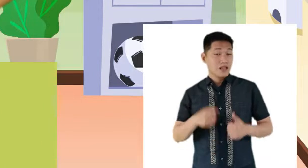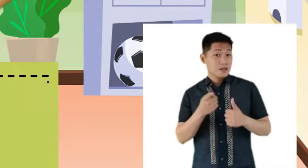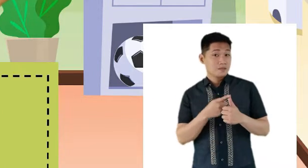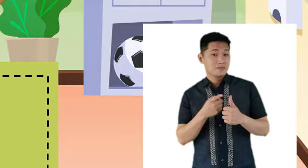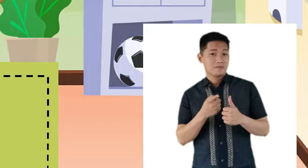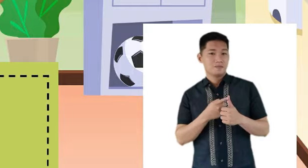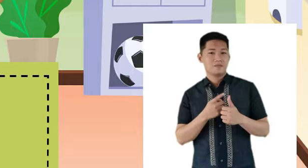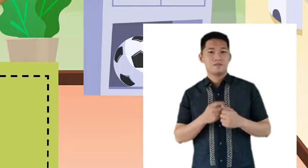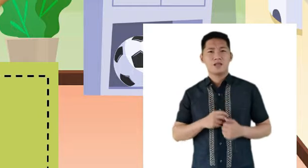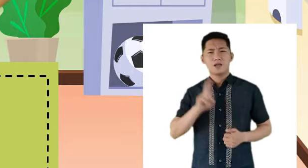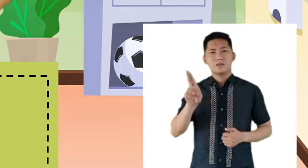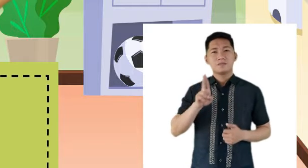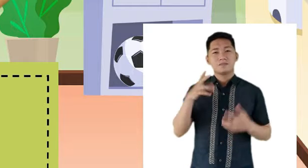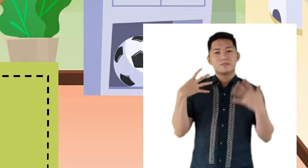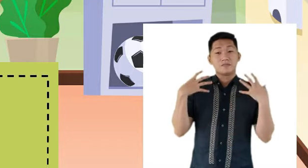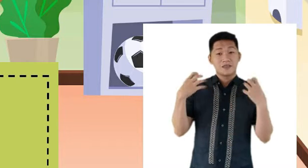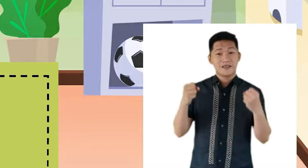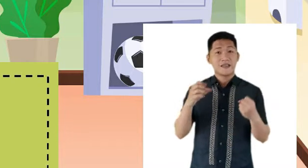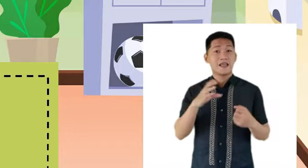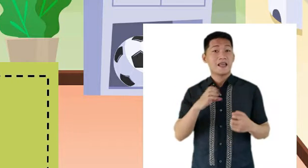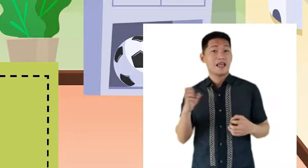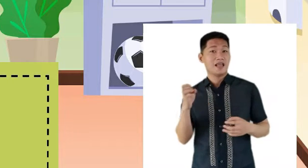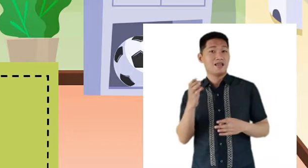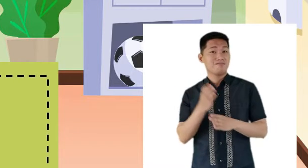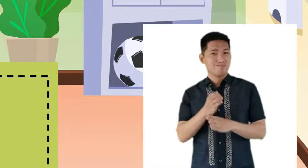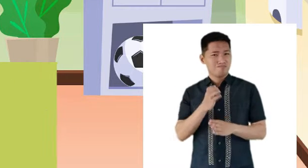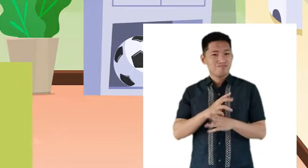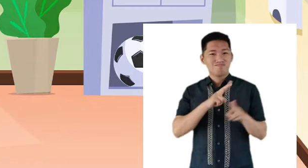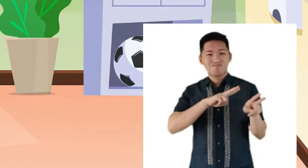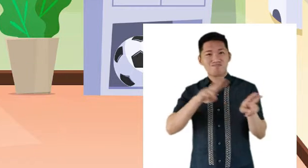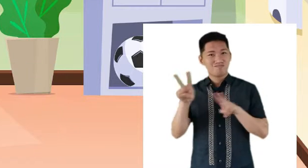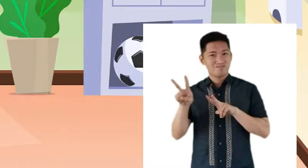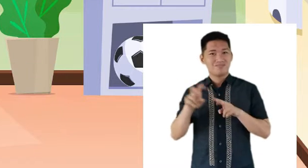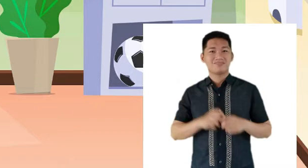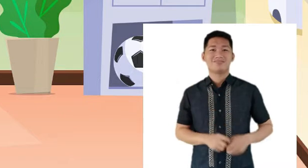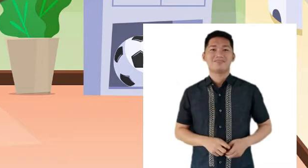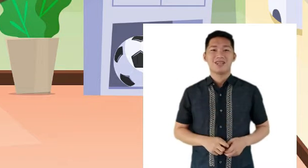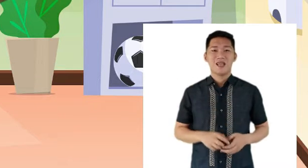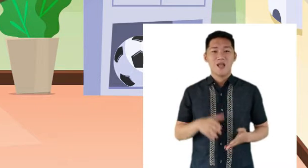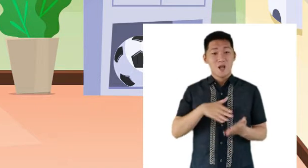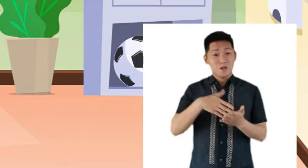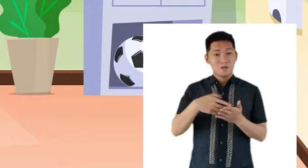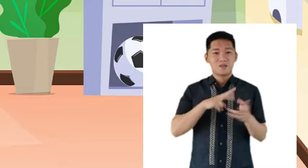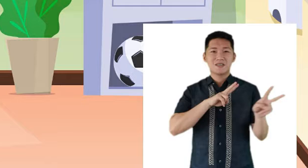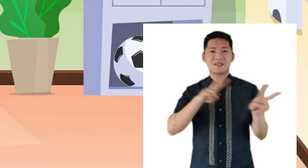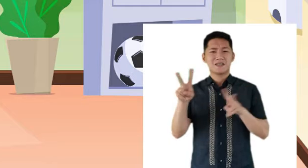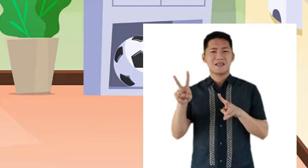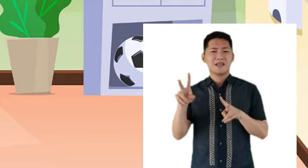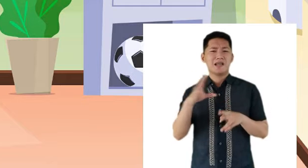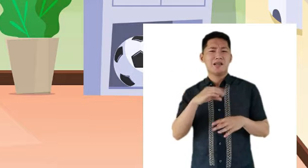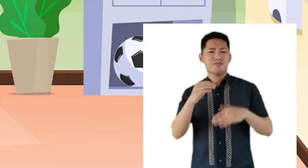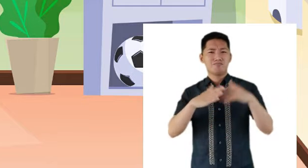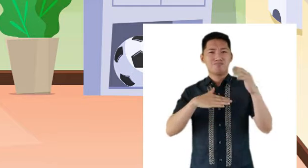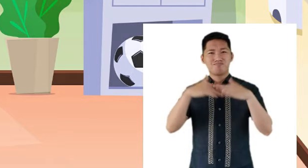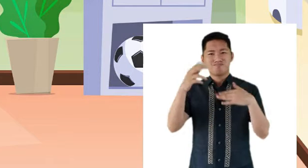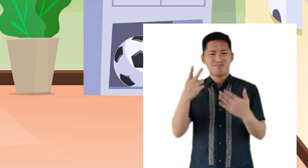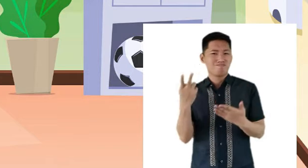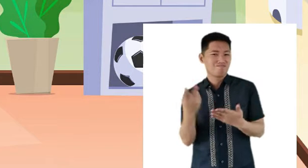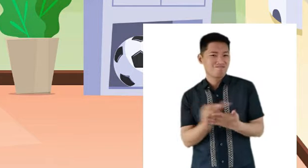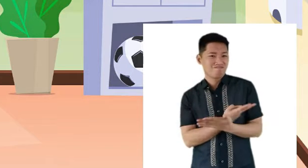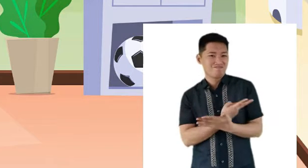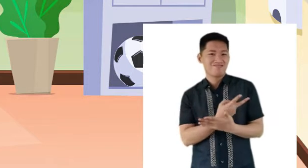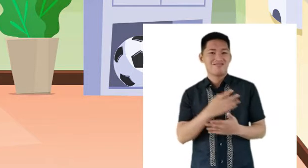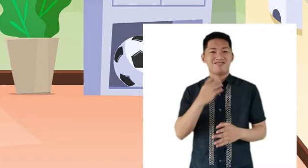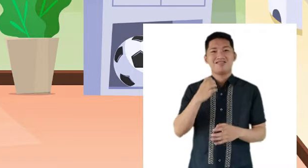Tip number 1. Use strong and exact verbs. Weak verbs and passive constructions fail